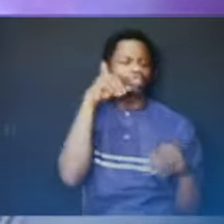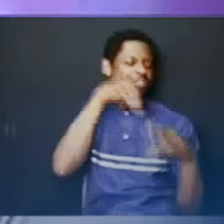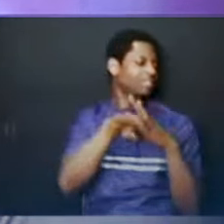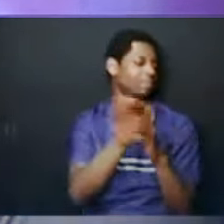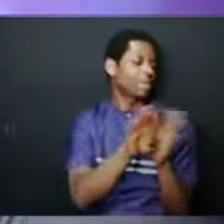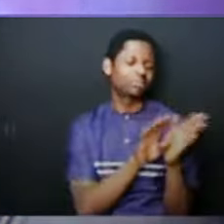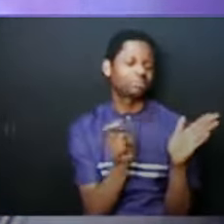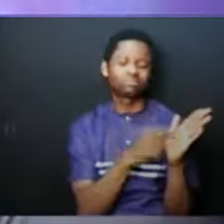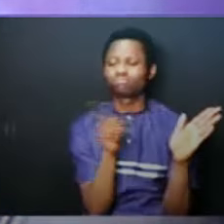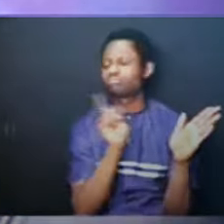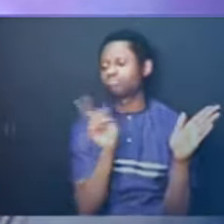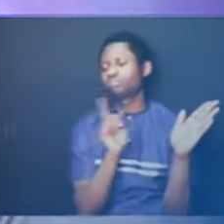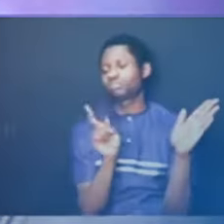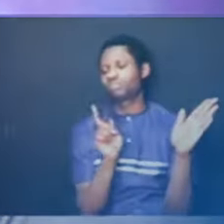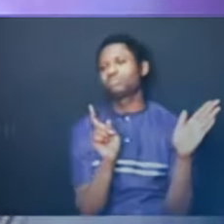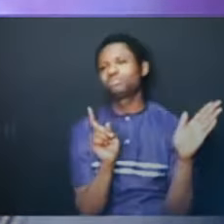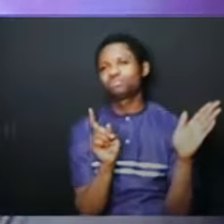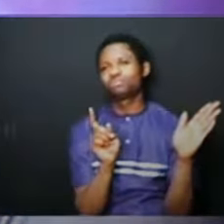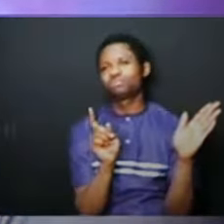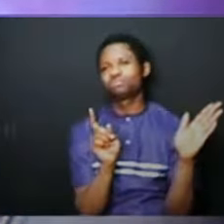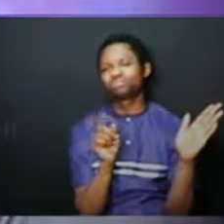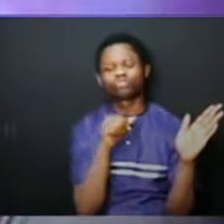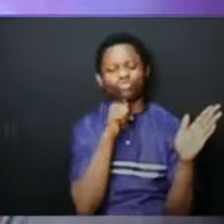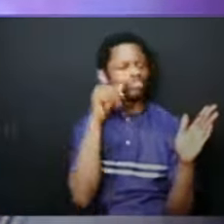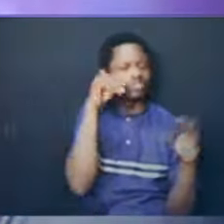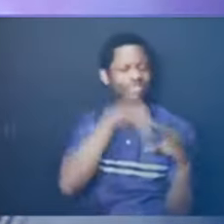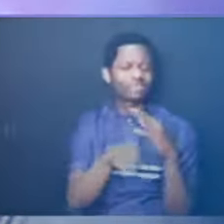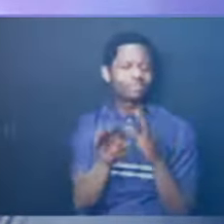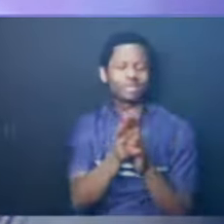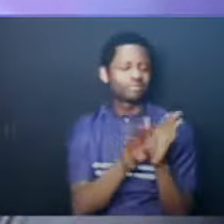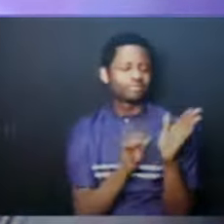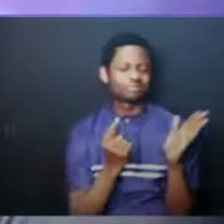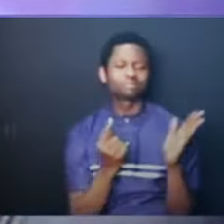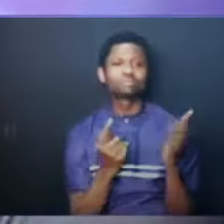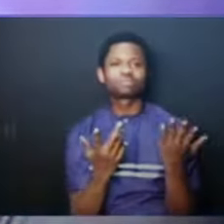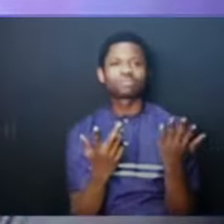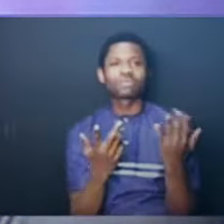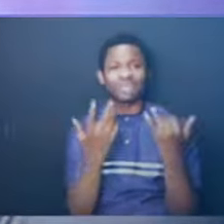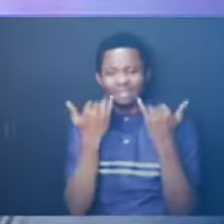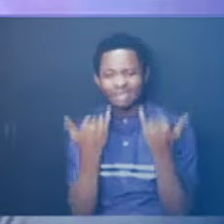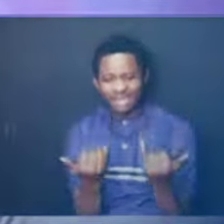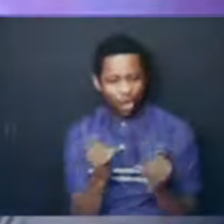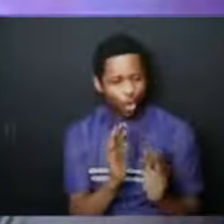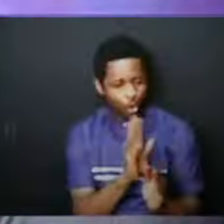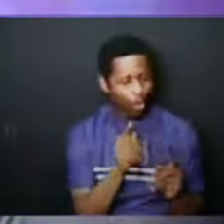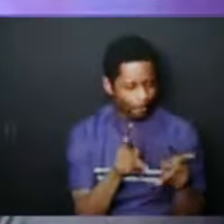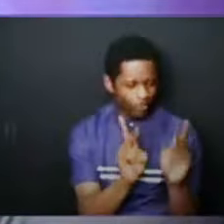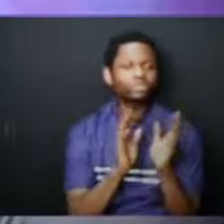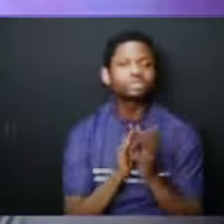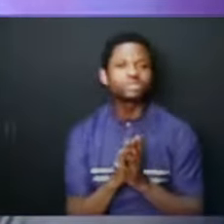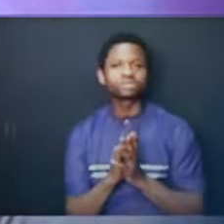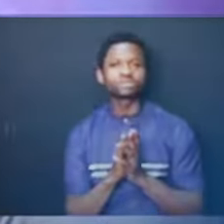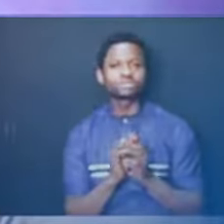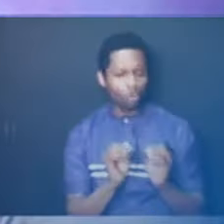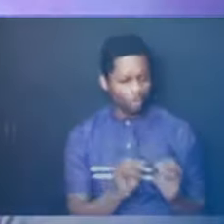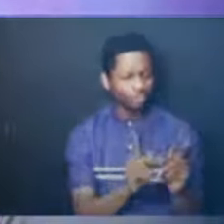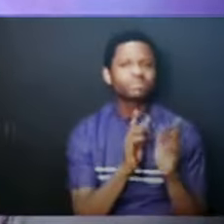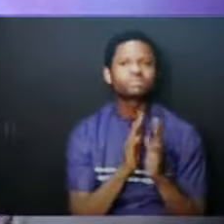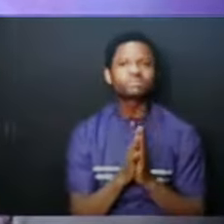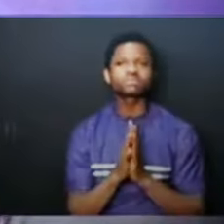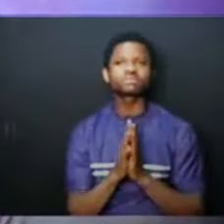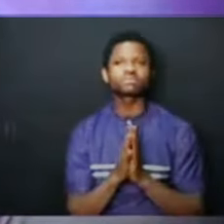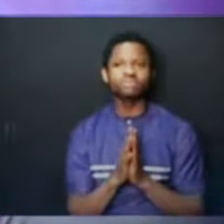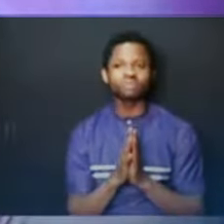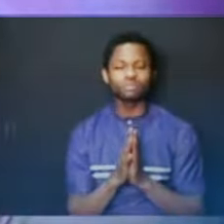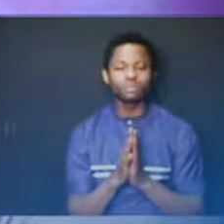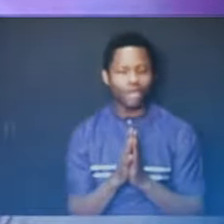Na wei ɛnyɛ kyerɛ wo no. Now is your opportunity. Ɛberɛ no nie. And these young men are